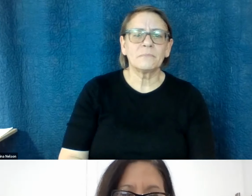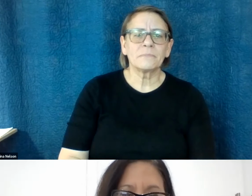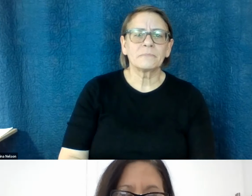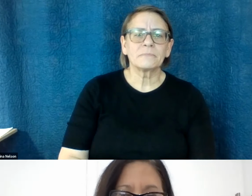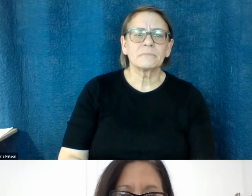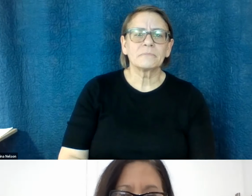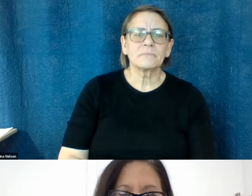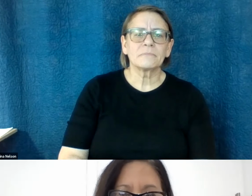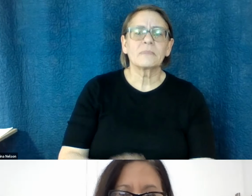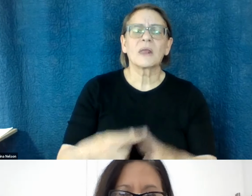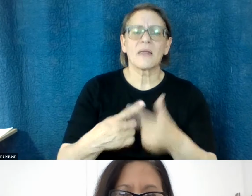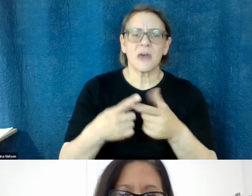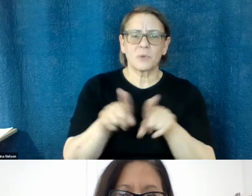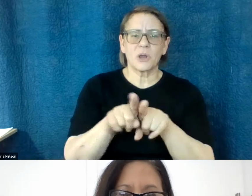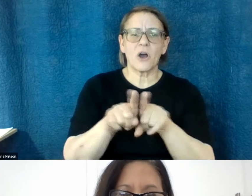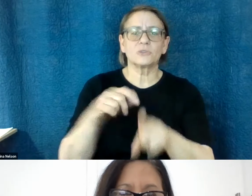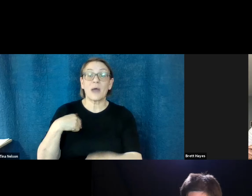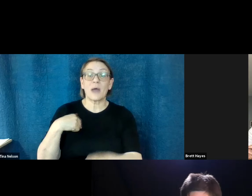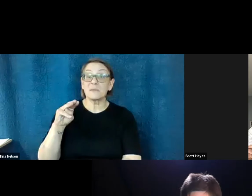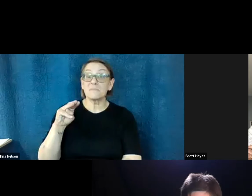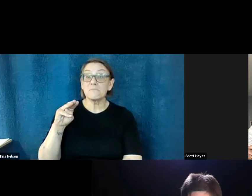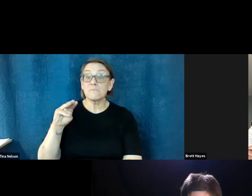And then we also have Michelle.